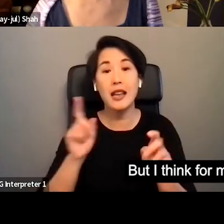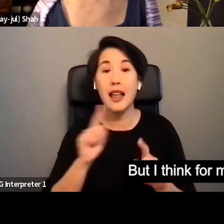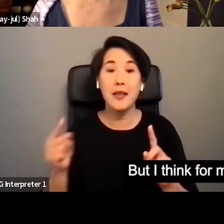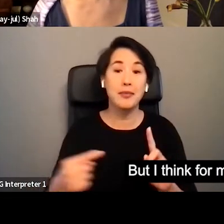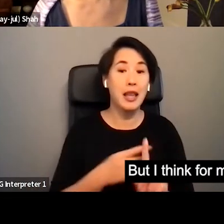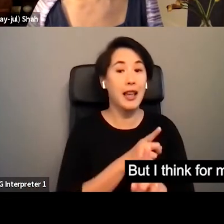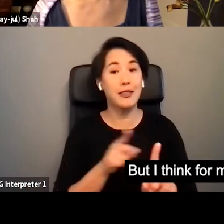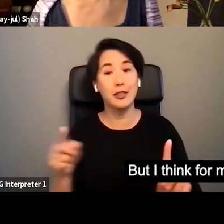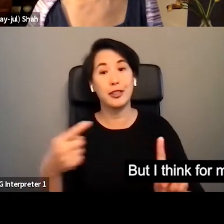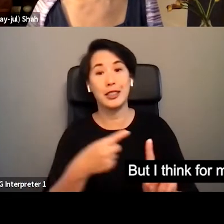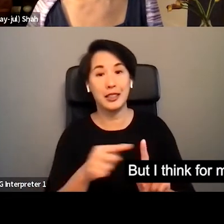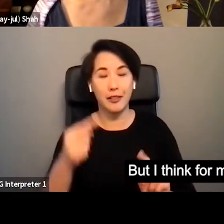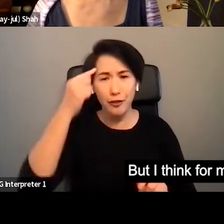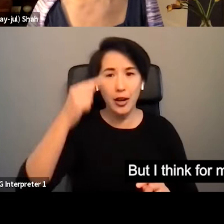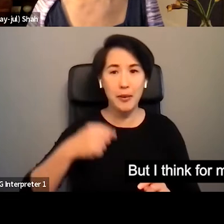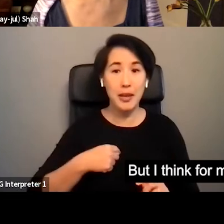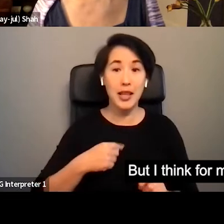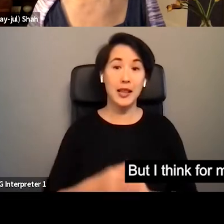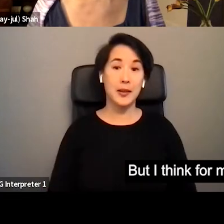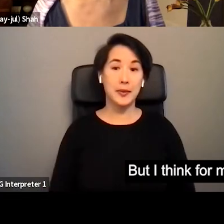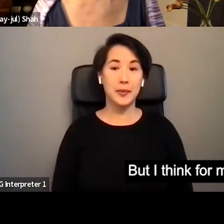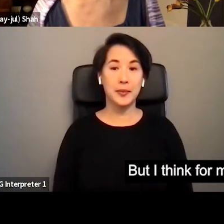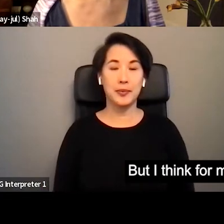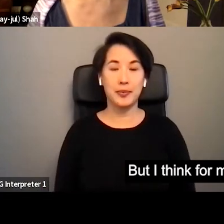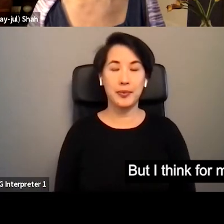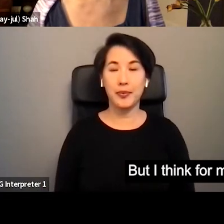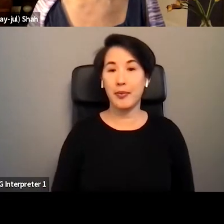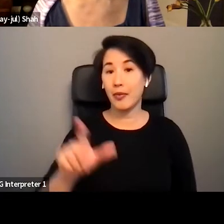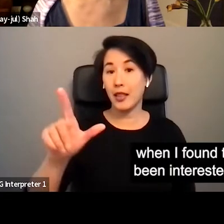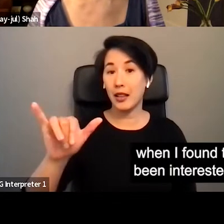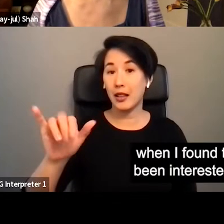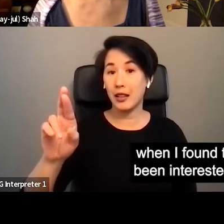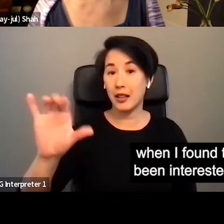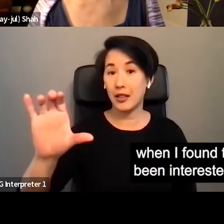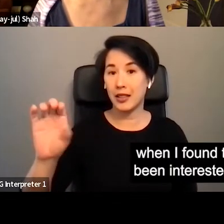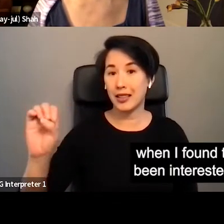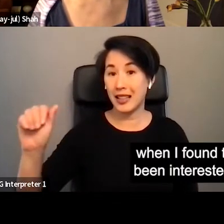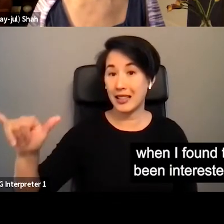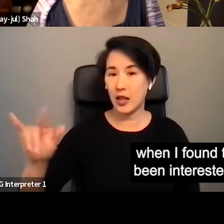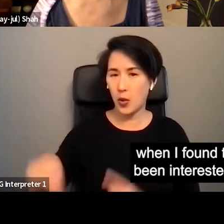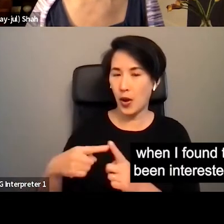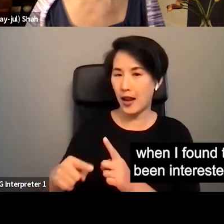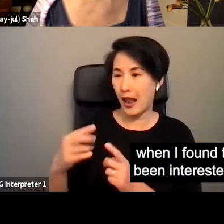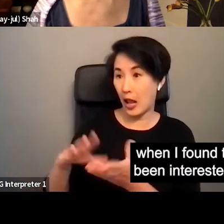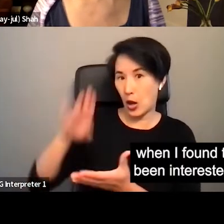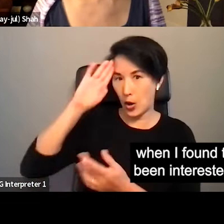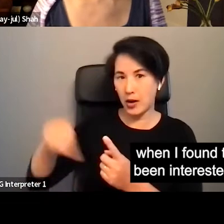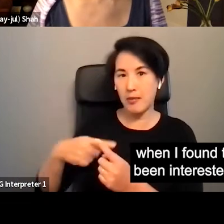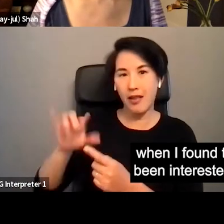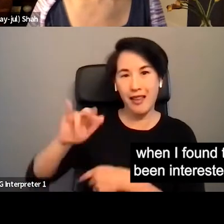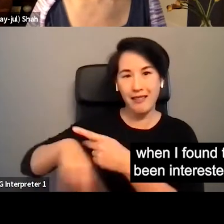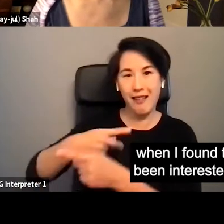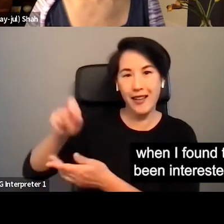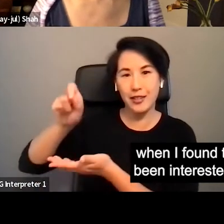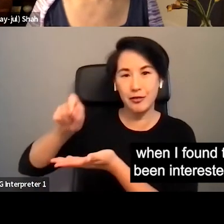But I think for me, what the lyric essay did when I found this form is something I'd been